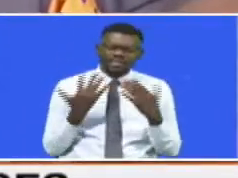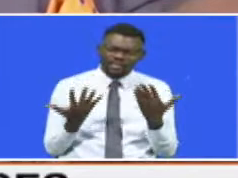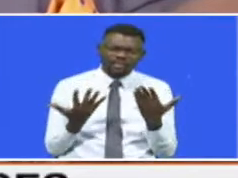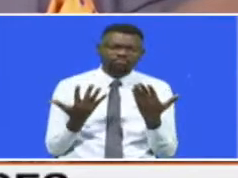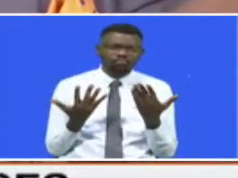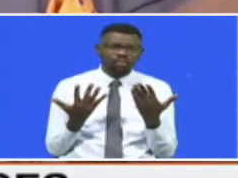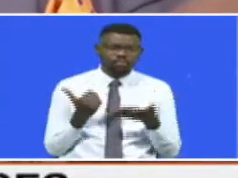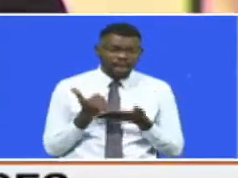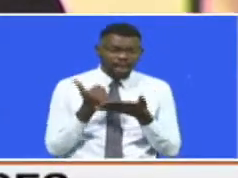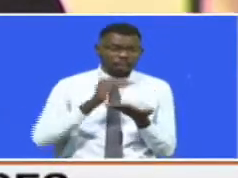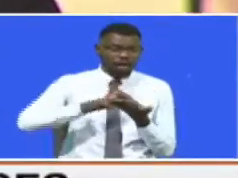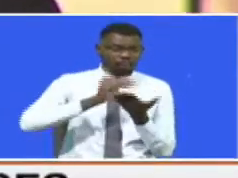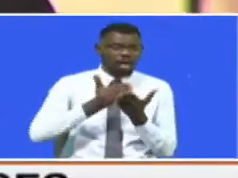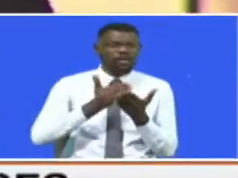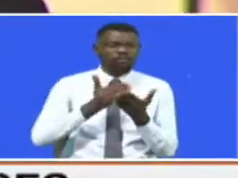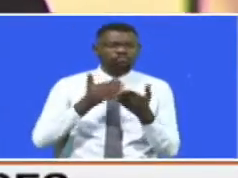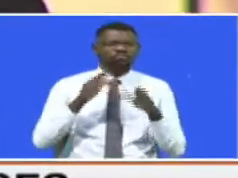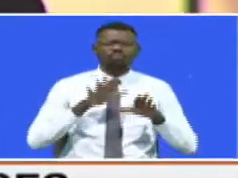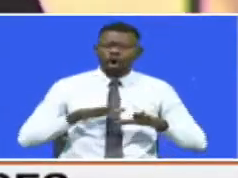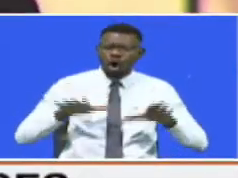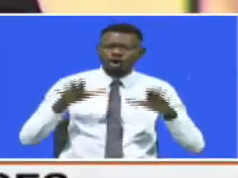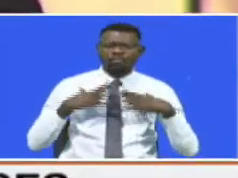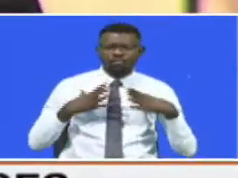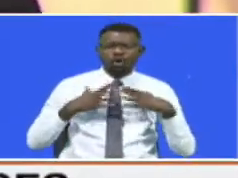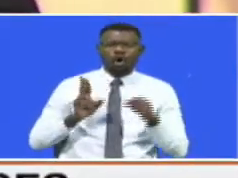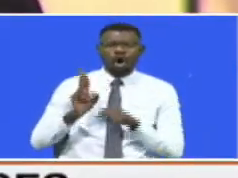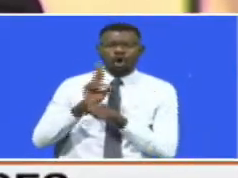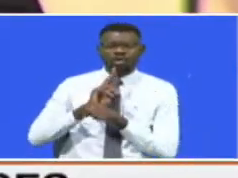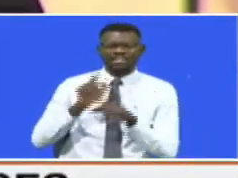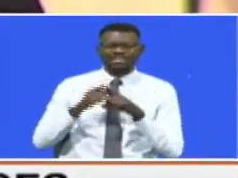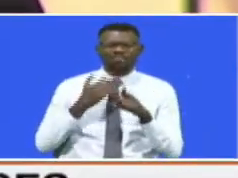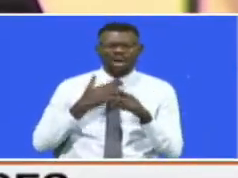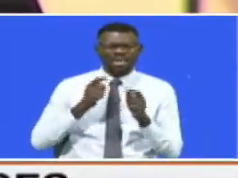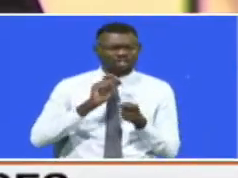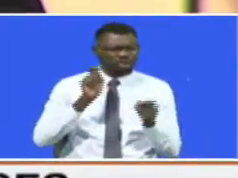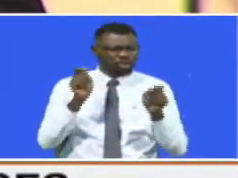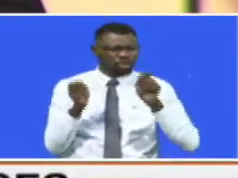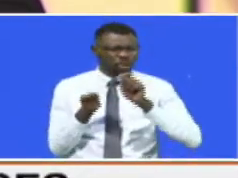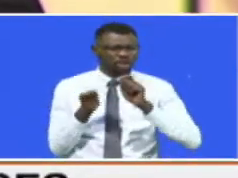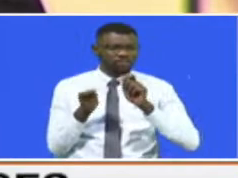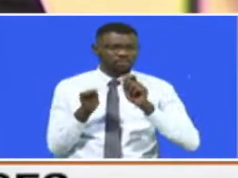fund all-inclusive. We shall change the contribution structure